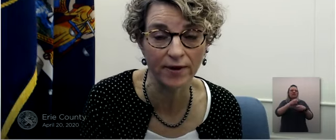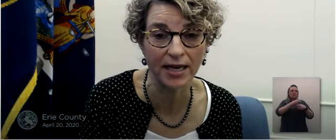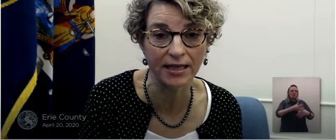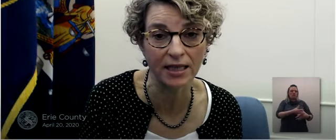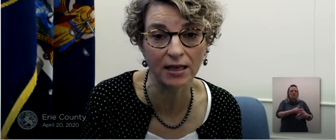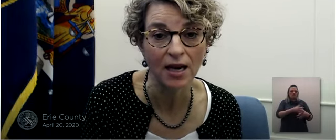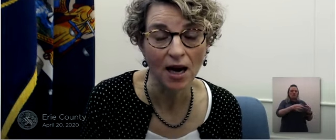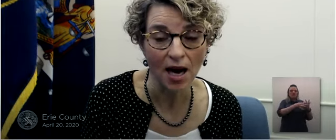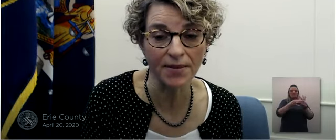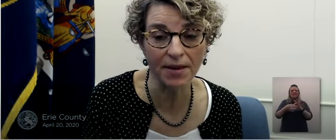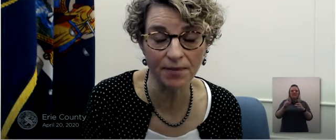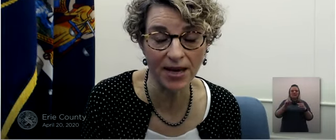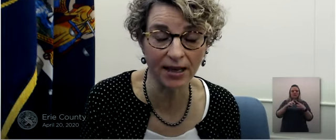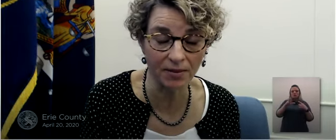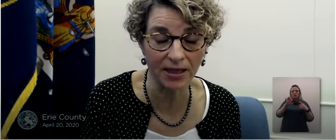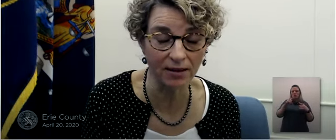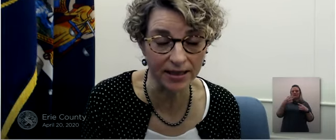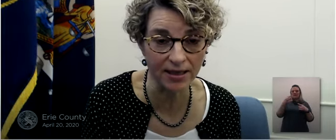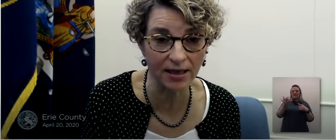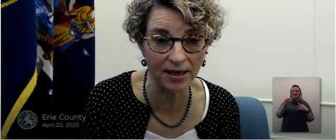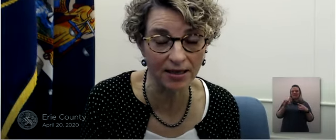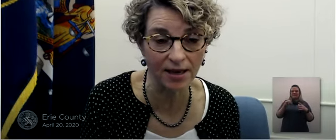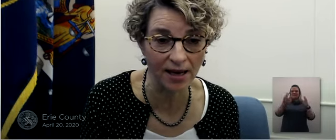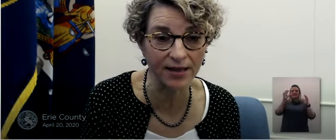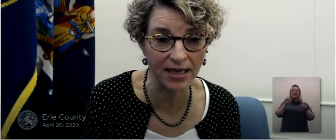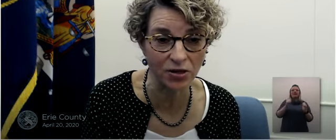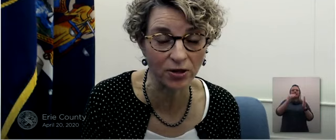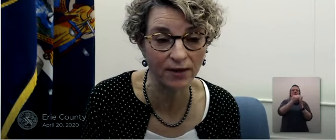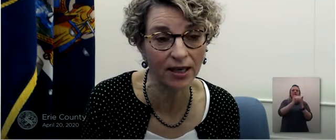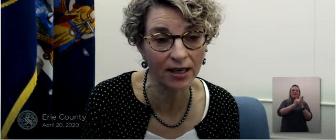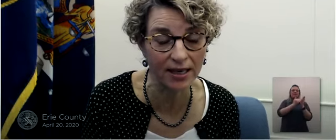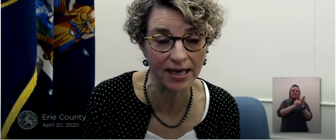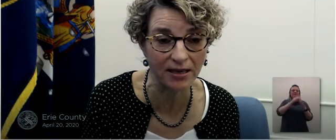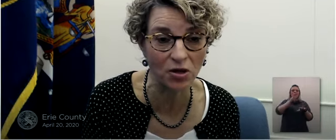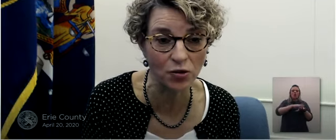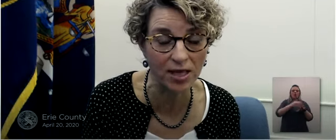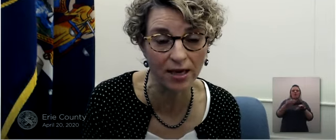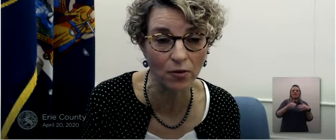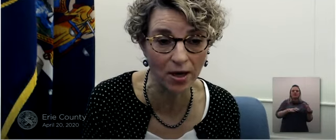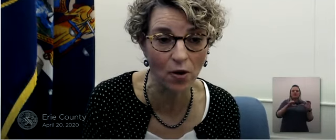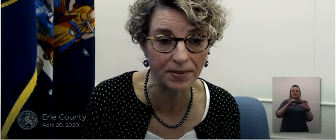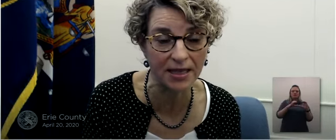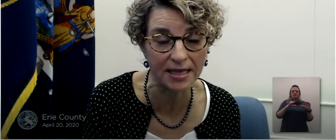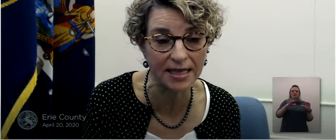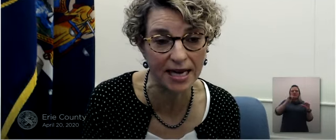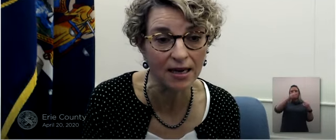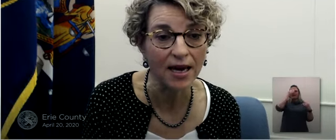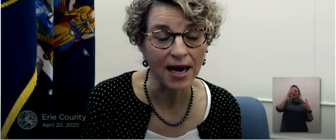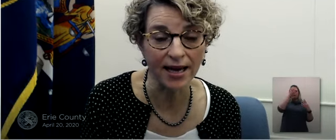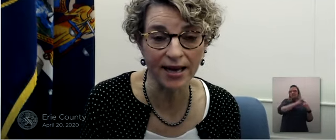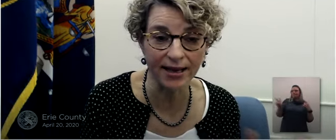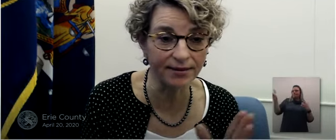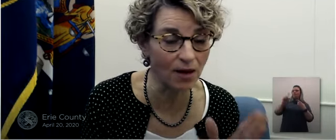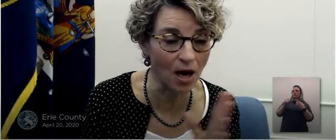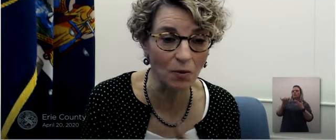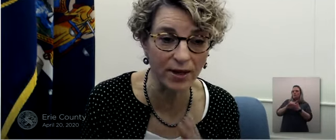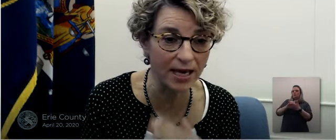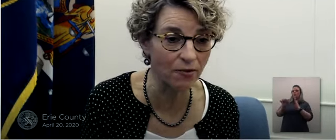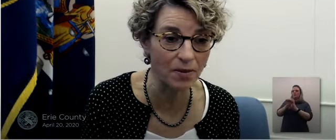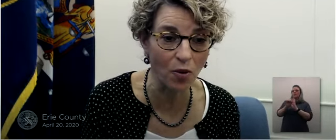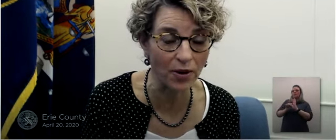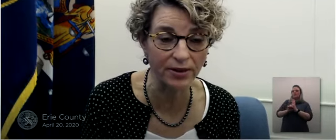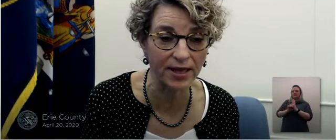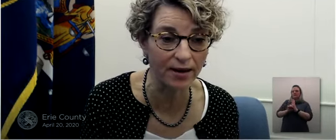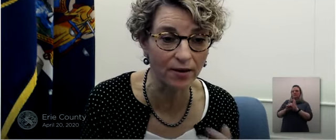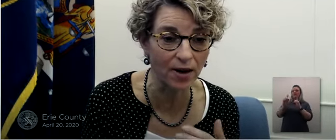to COVID-19, that can be listed on the death certificate, and that those data would go up to the state. And then when